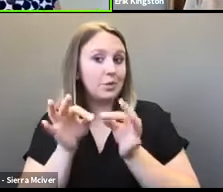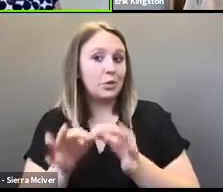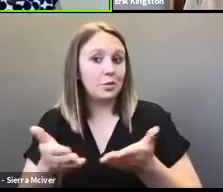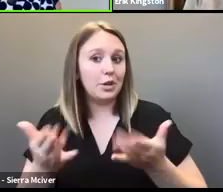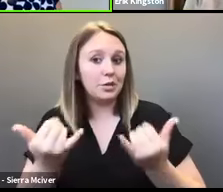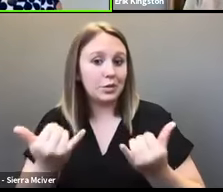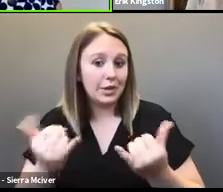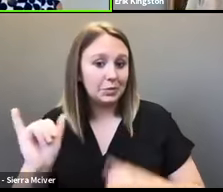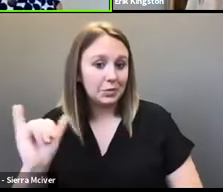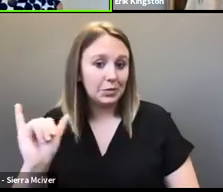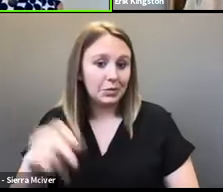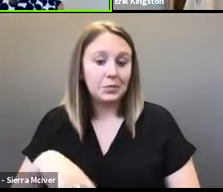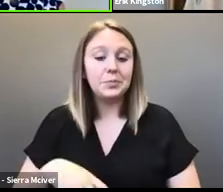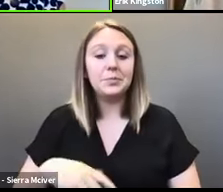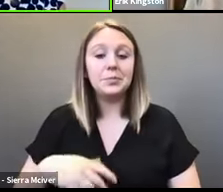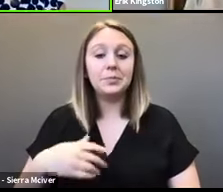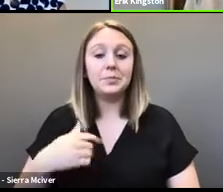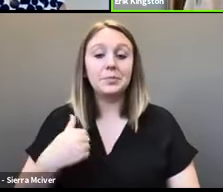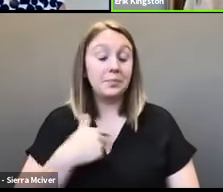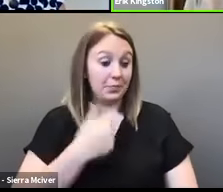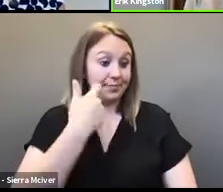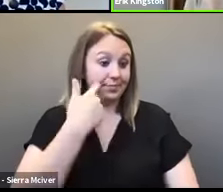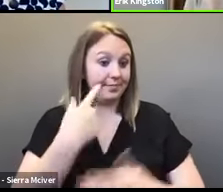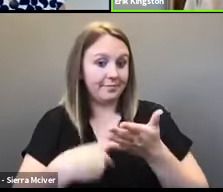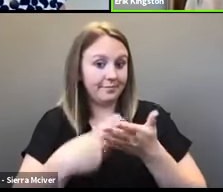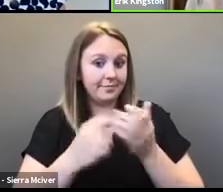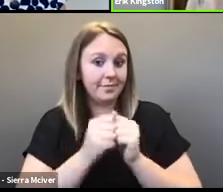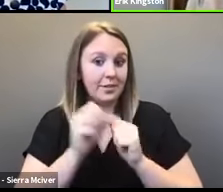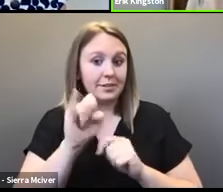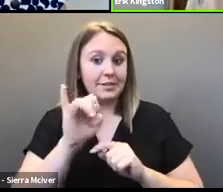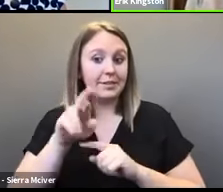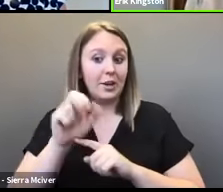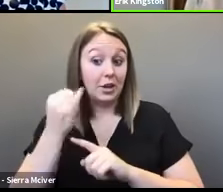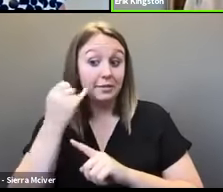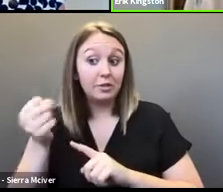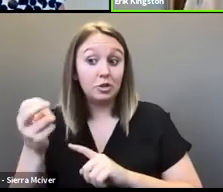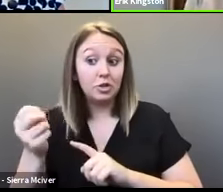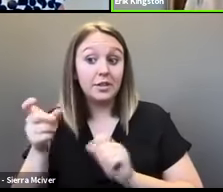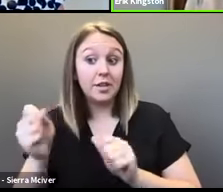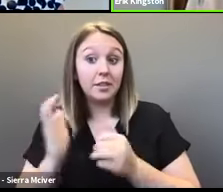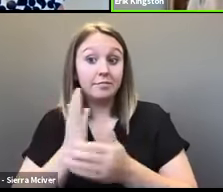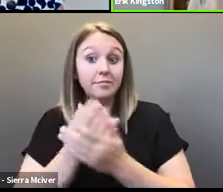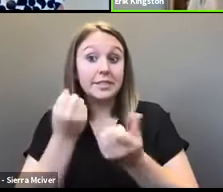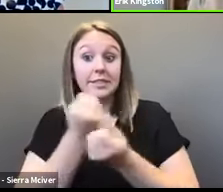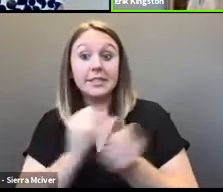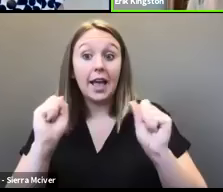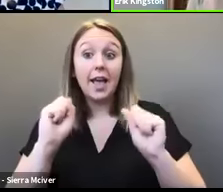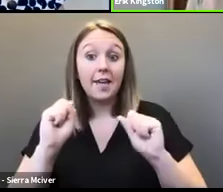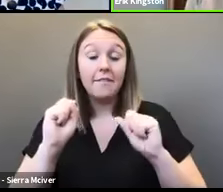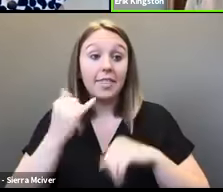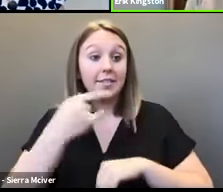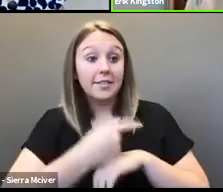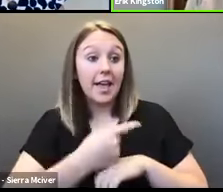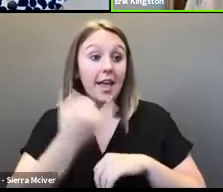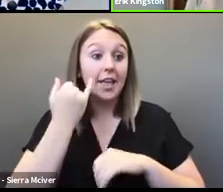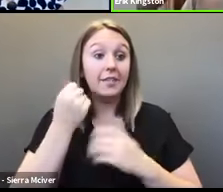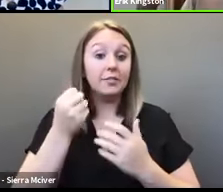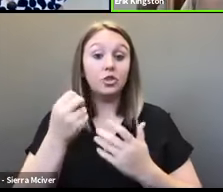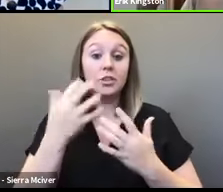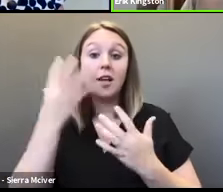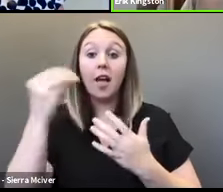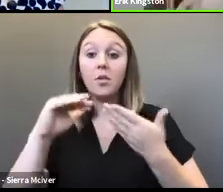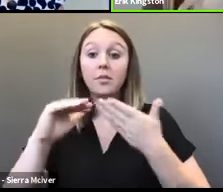We're just talking with her about, um, you know, whether or not she gets to save the day when she's out and about in the community. And, um, I sort